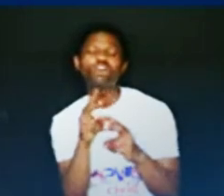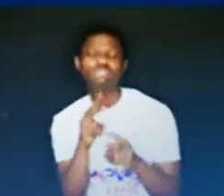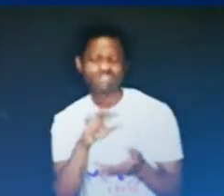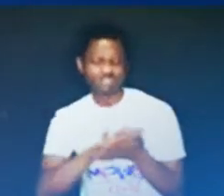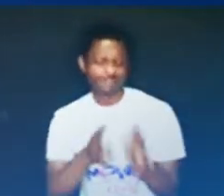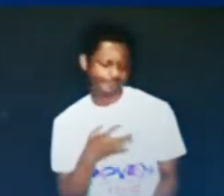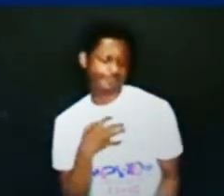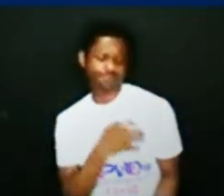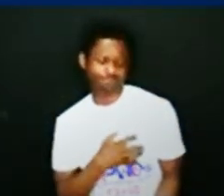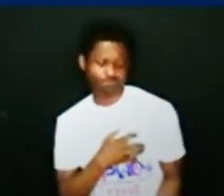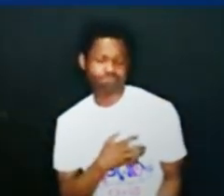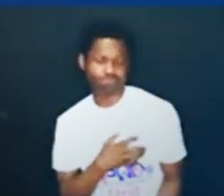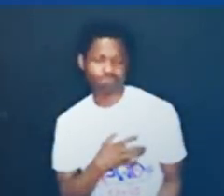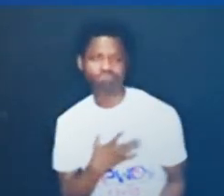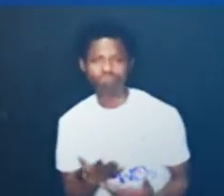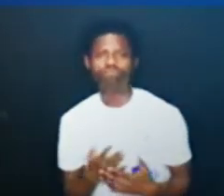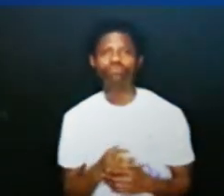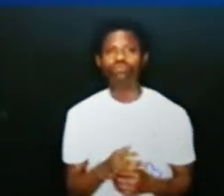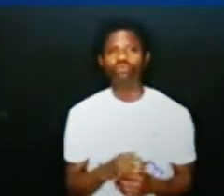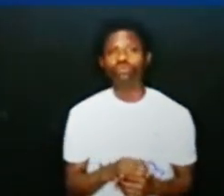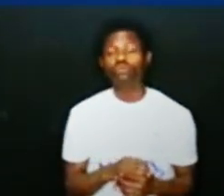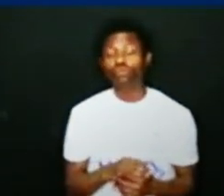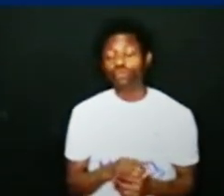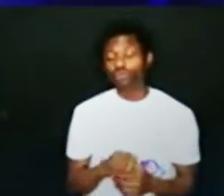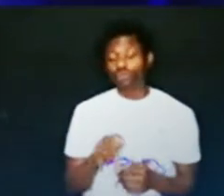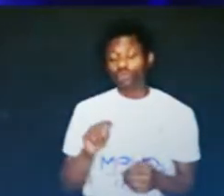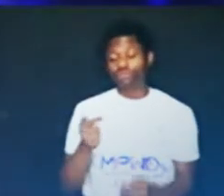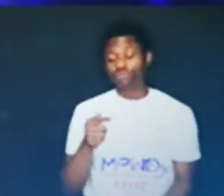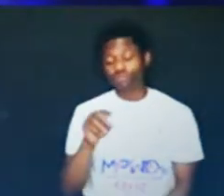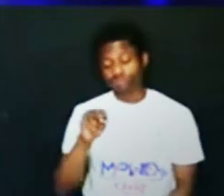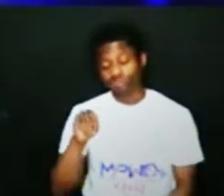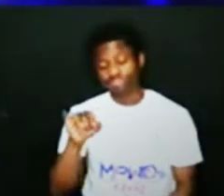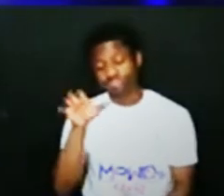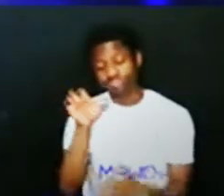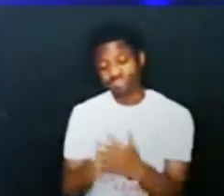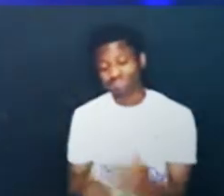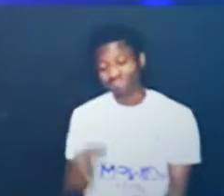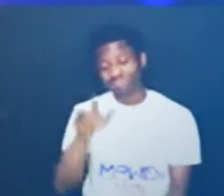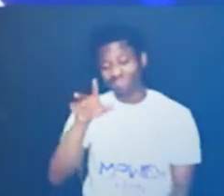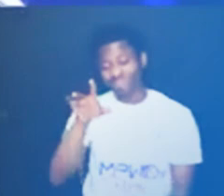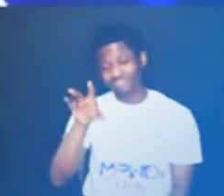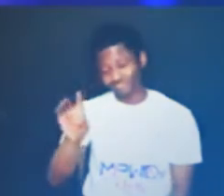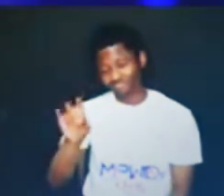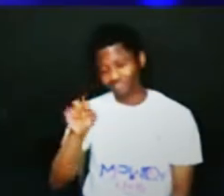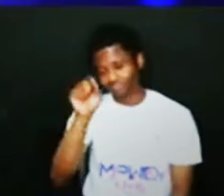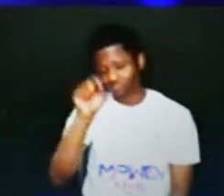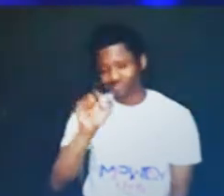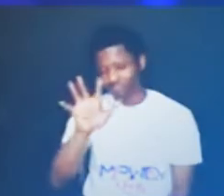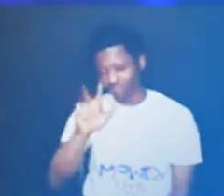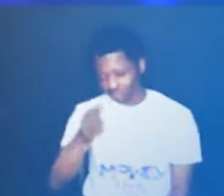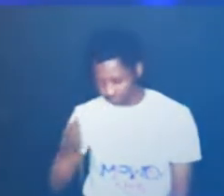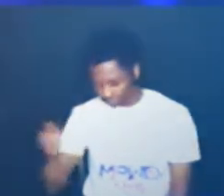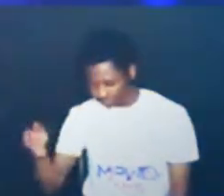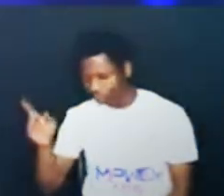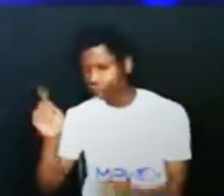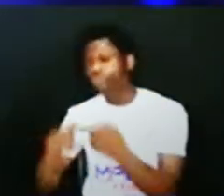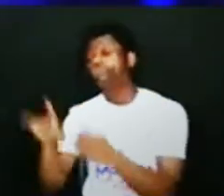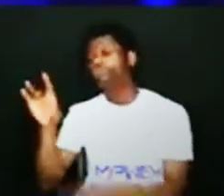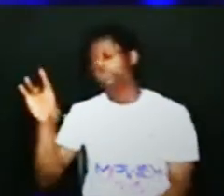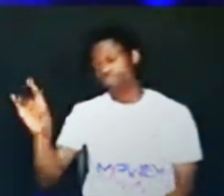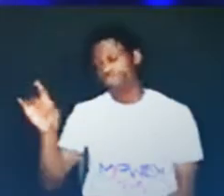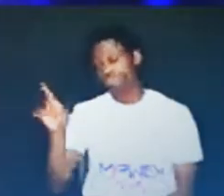Genesis 37, I think I read from 5 to 8. You can hold that one. You realize that when what he said, and get them